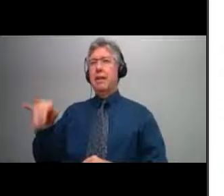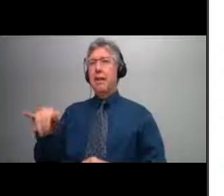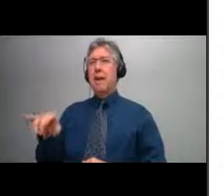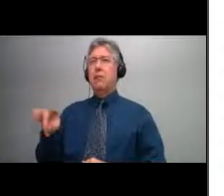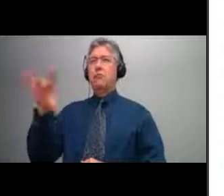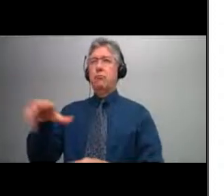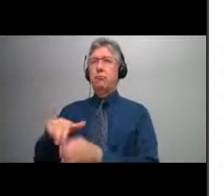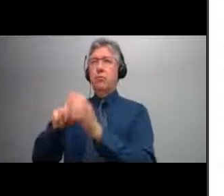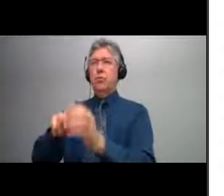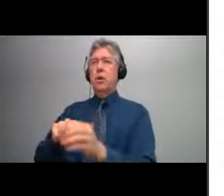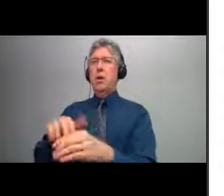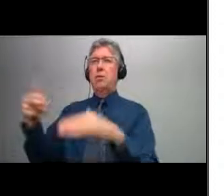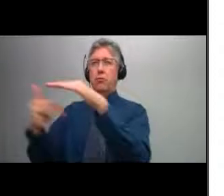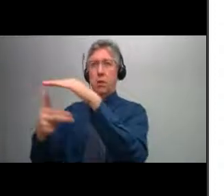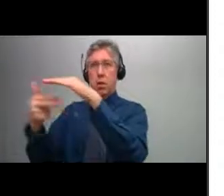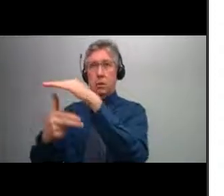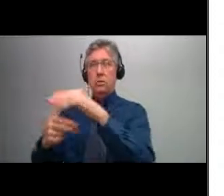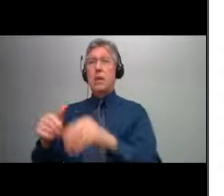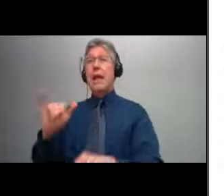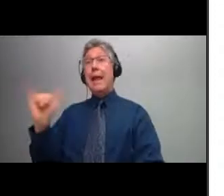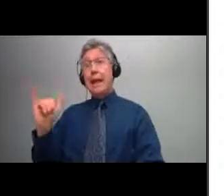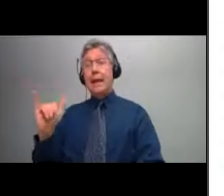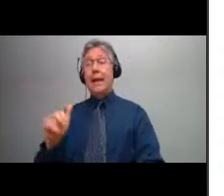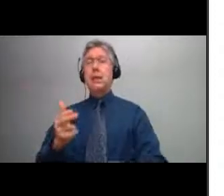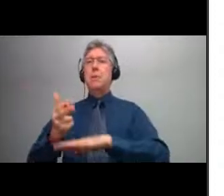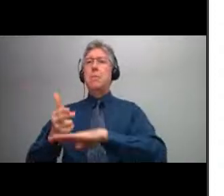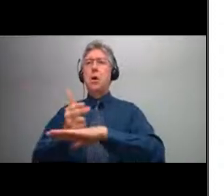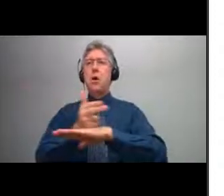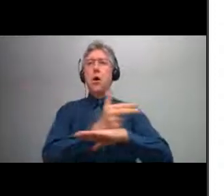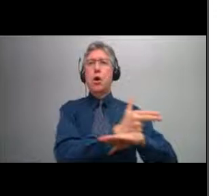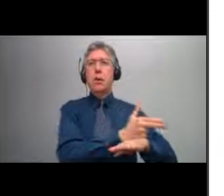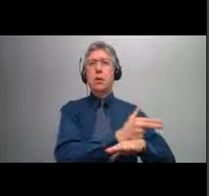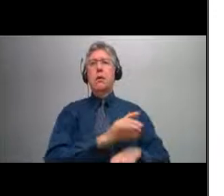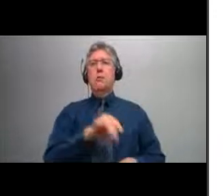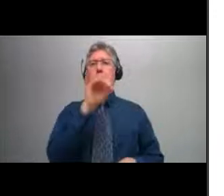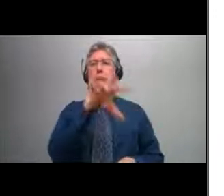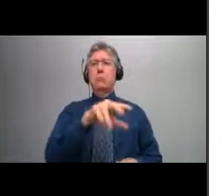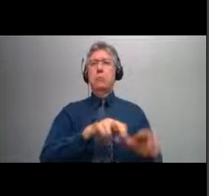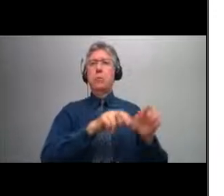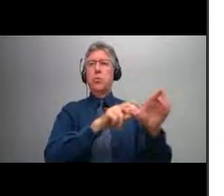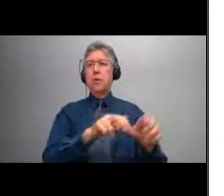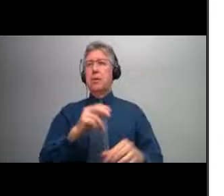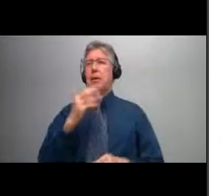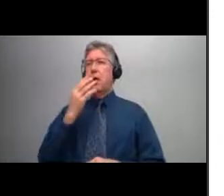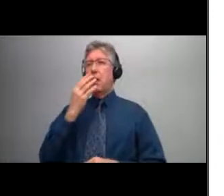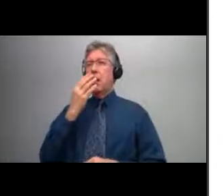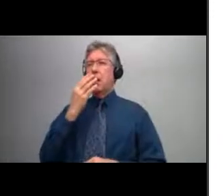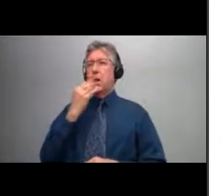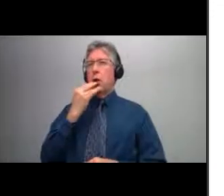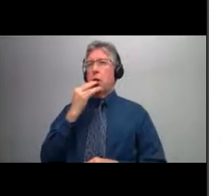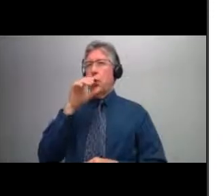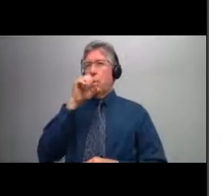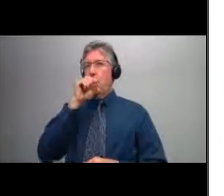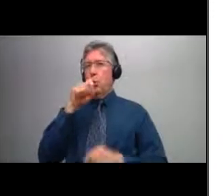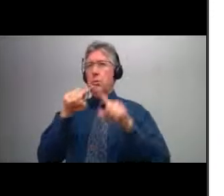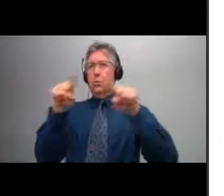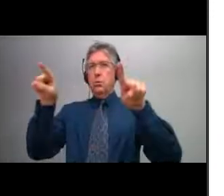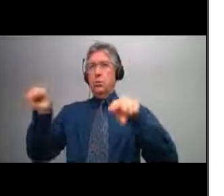garage and the kiss and ride parking lot highlighted in the orange squares on the middle and right side of the